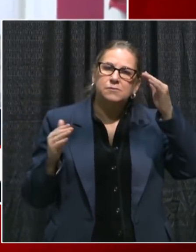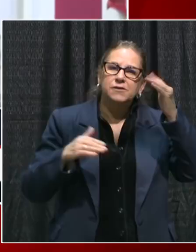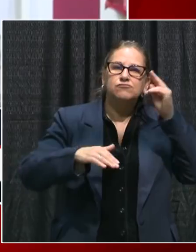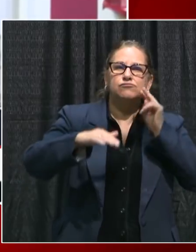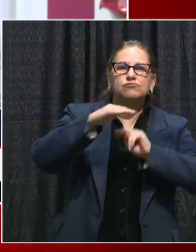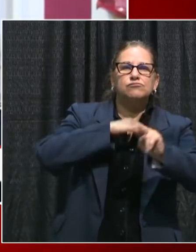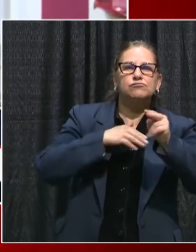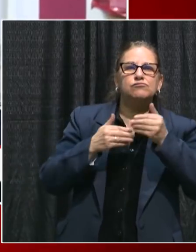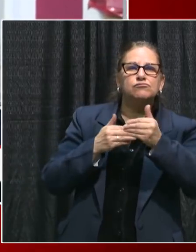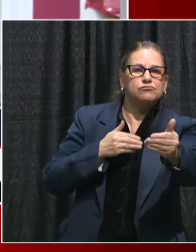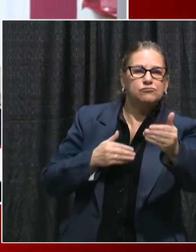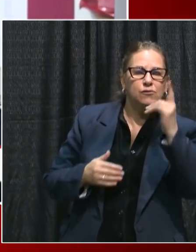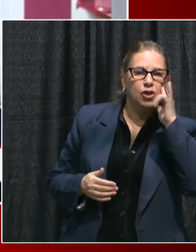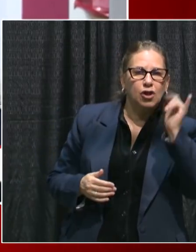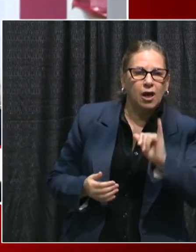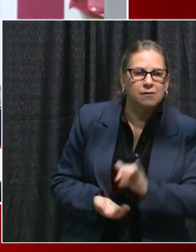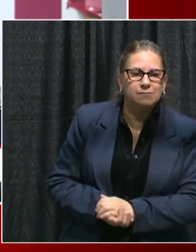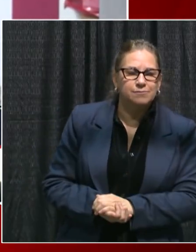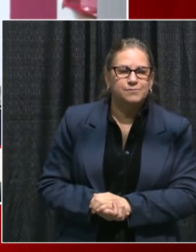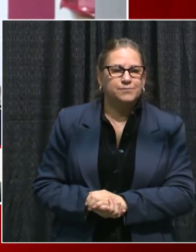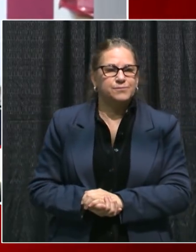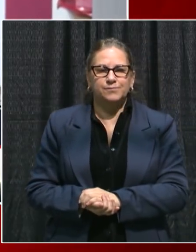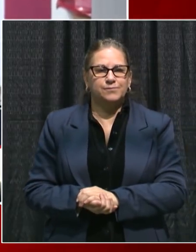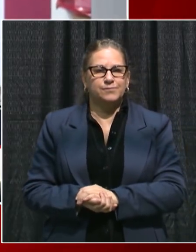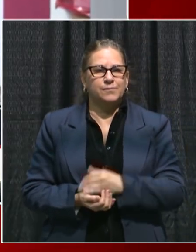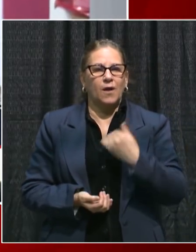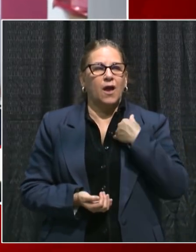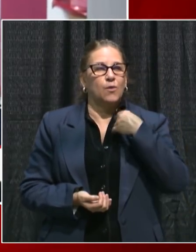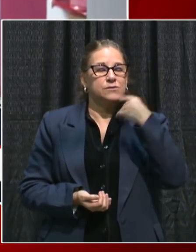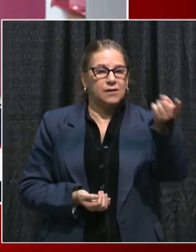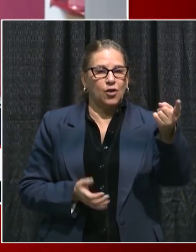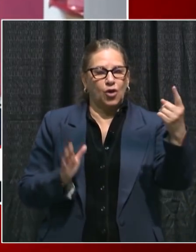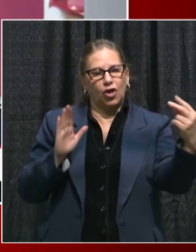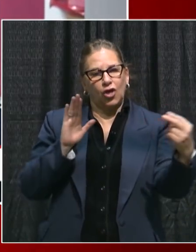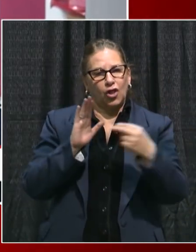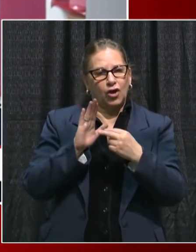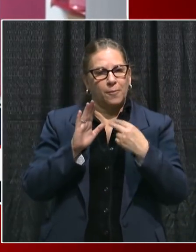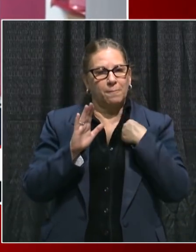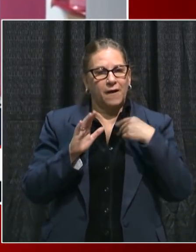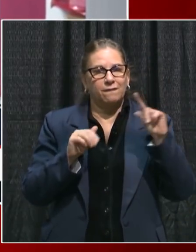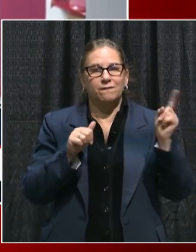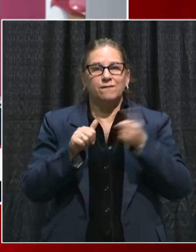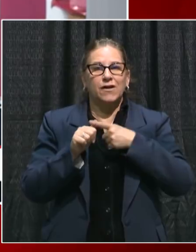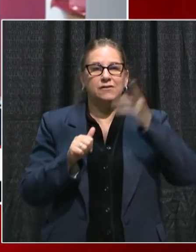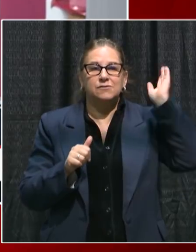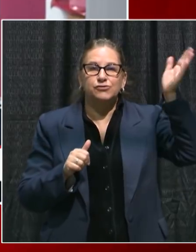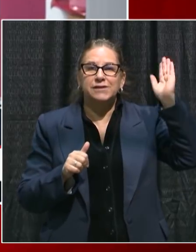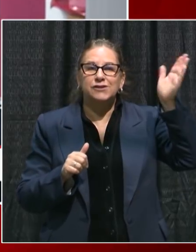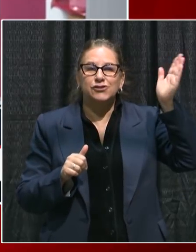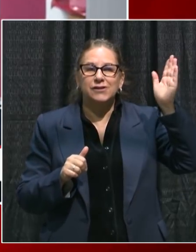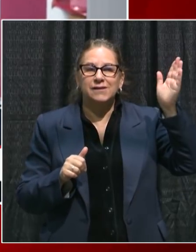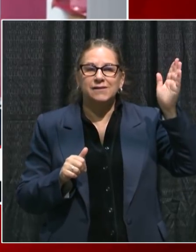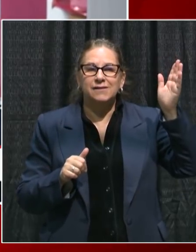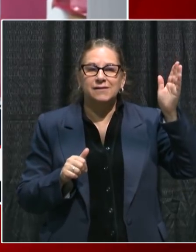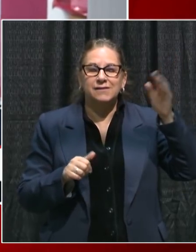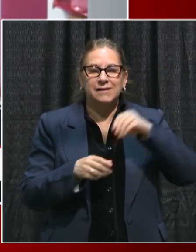our very first presentation on modeling for the district when we met at the DC